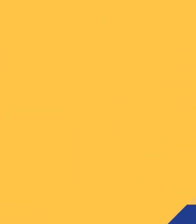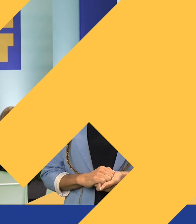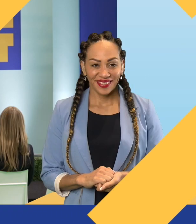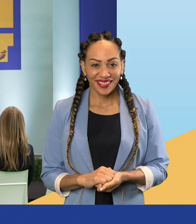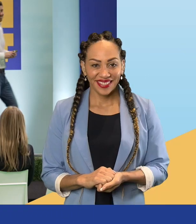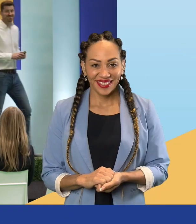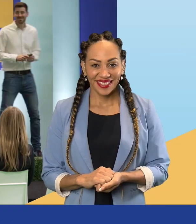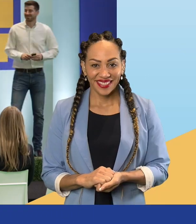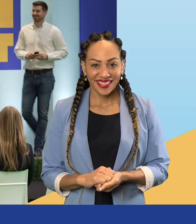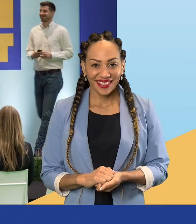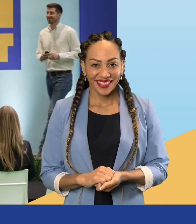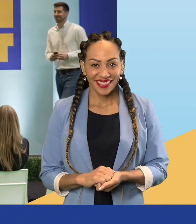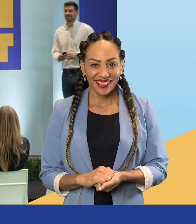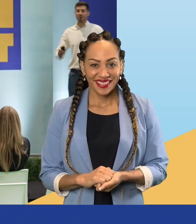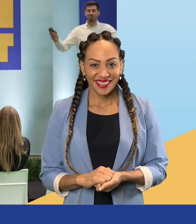stage.